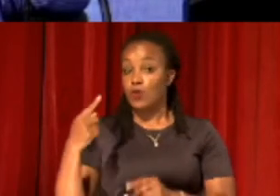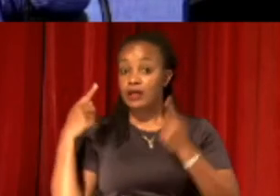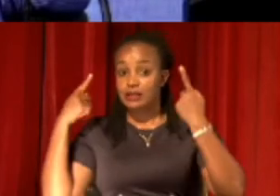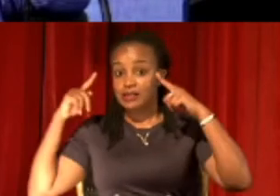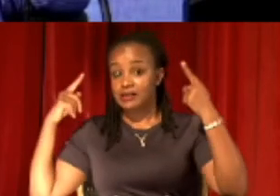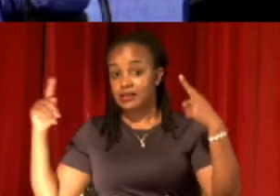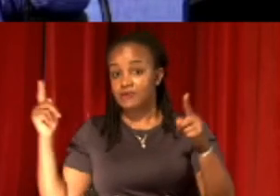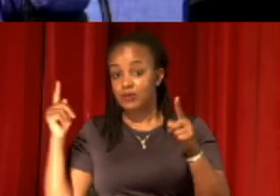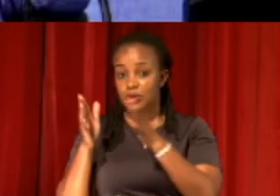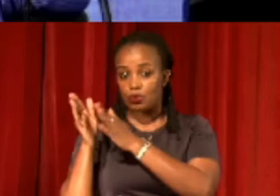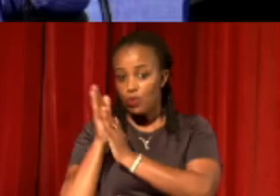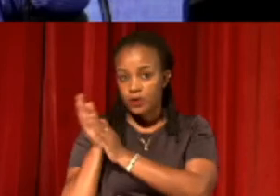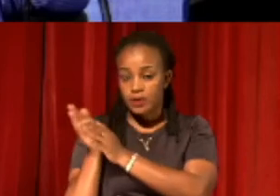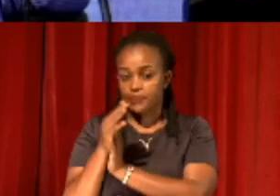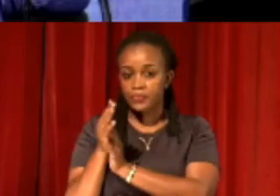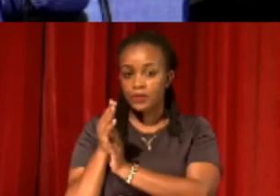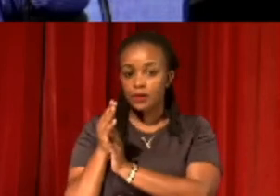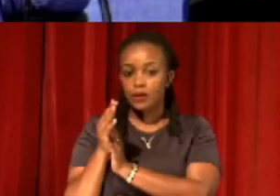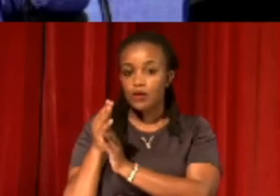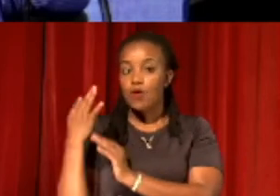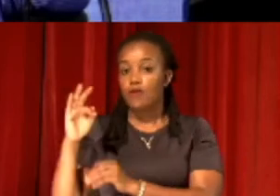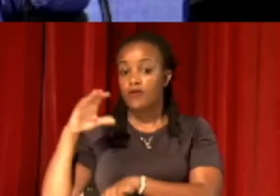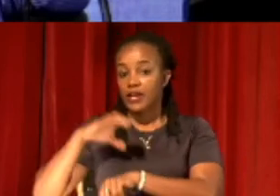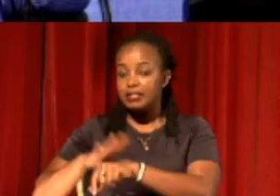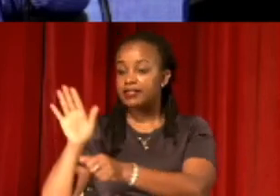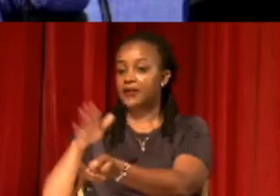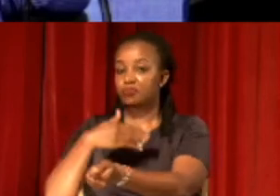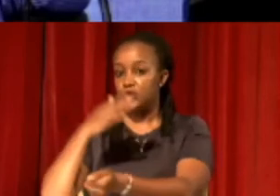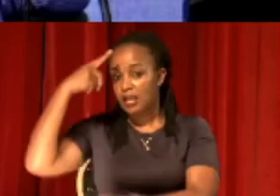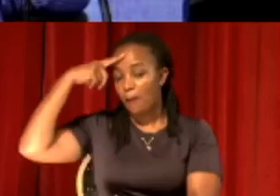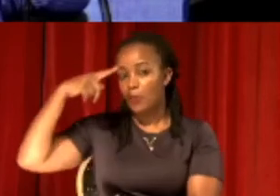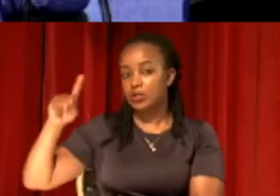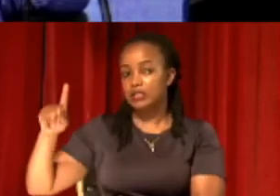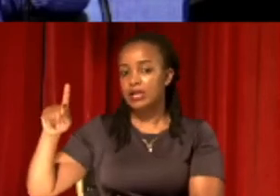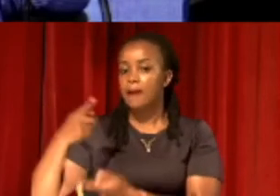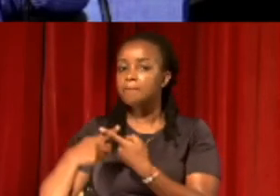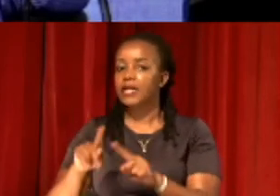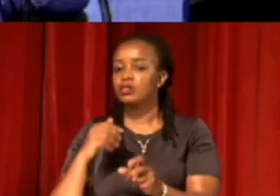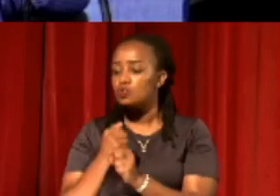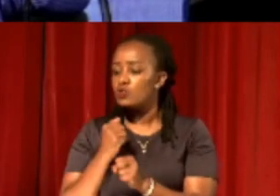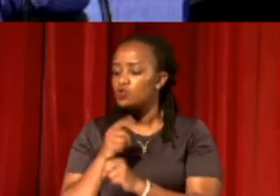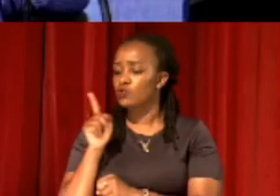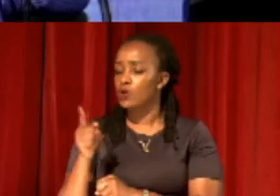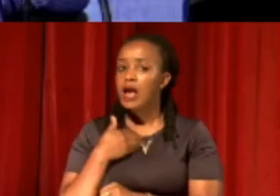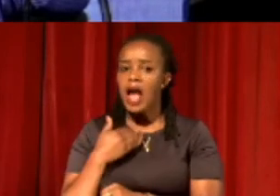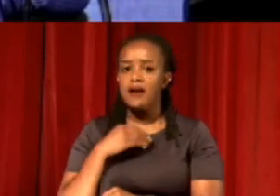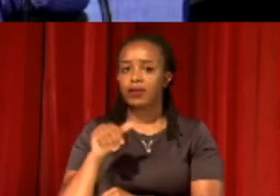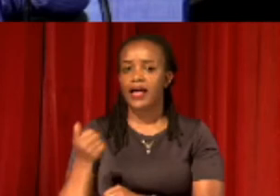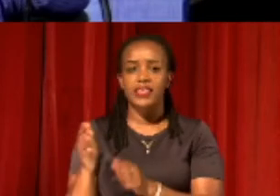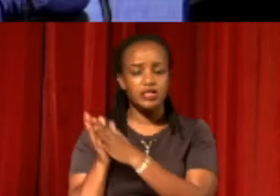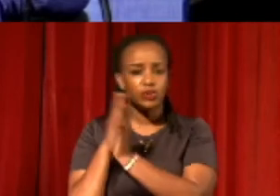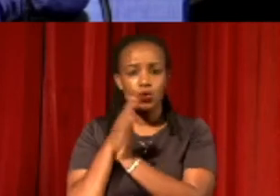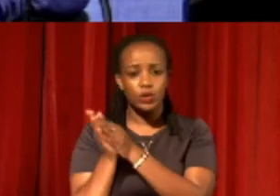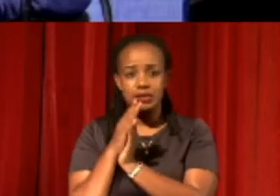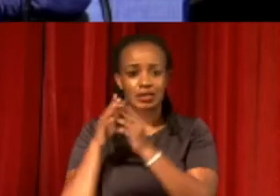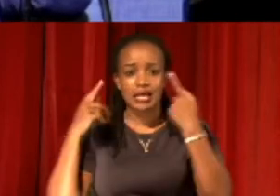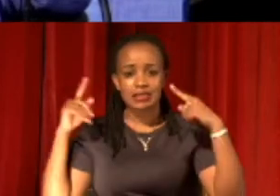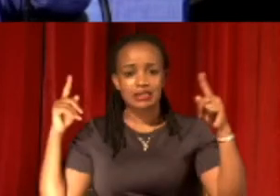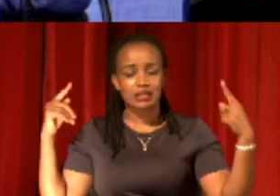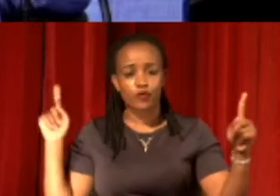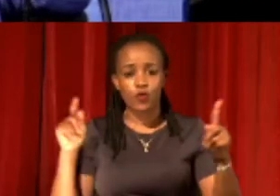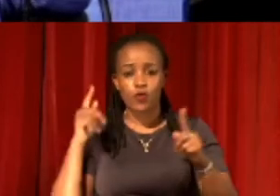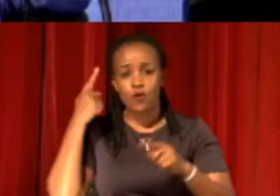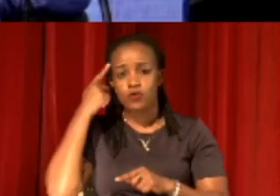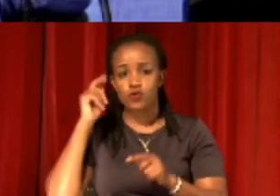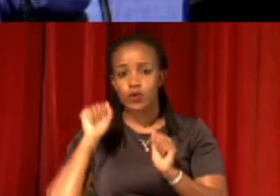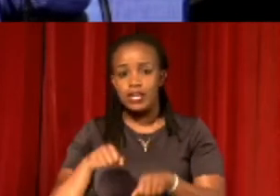PPMC, you know, getting this music policy to this space. Mm-hmm. But are there other stories you can tell me of just stuff that the